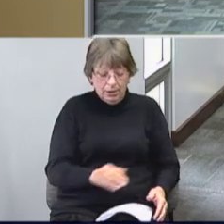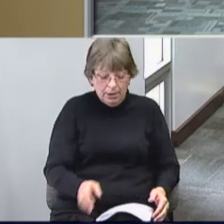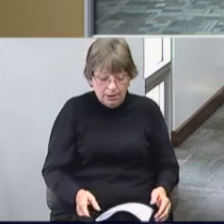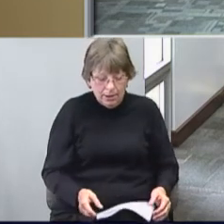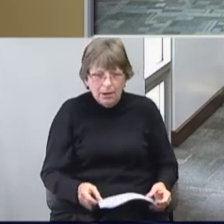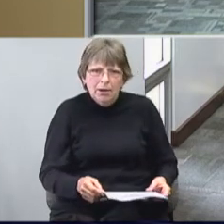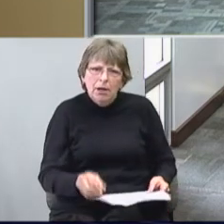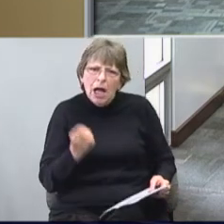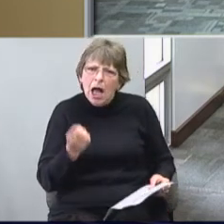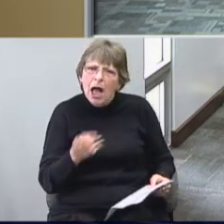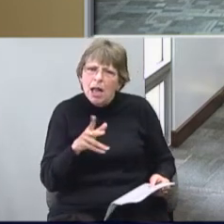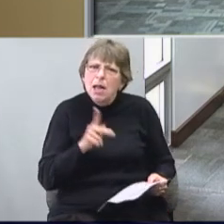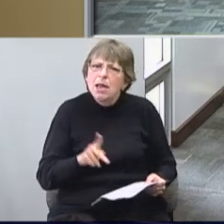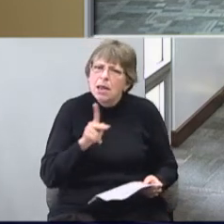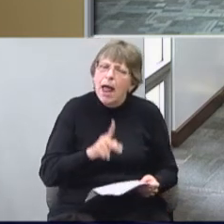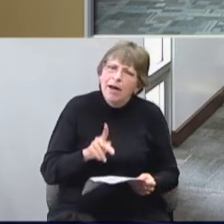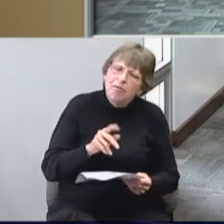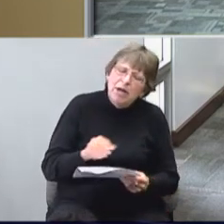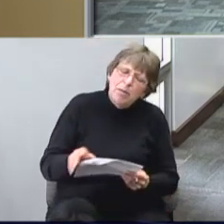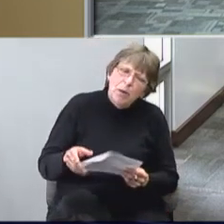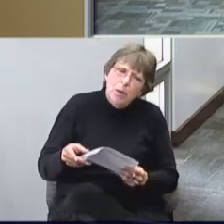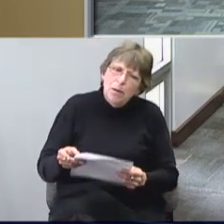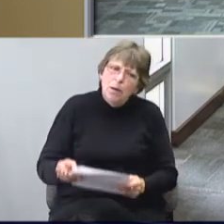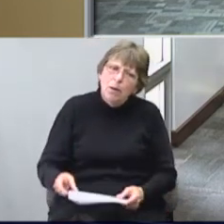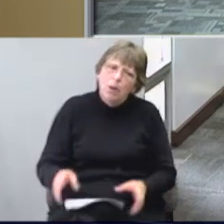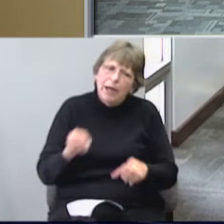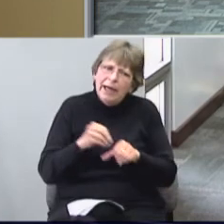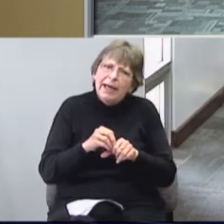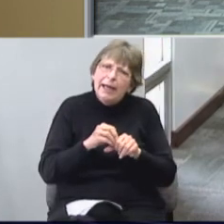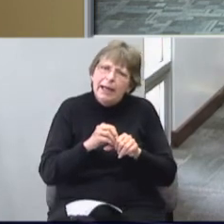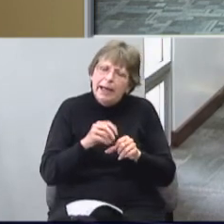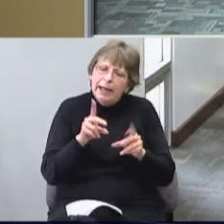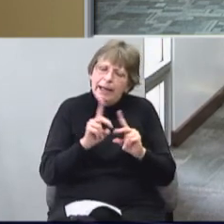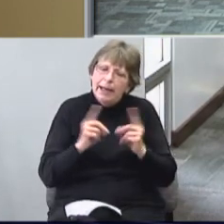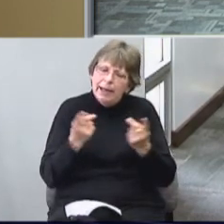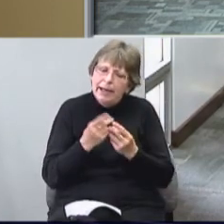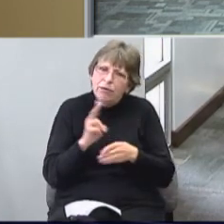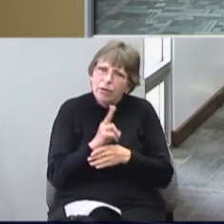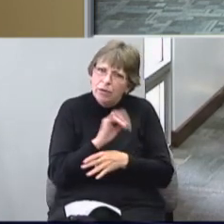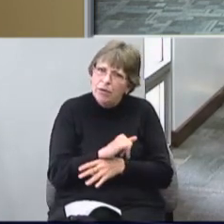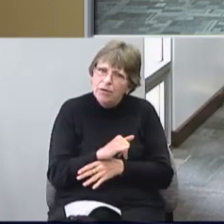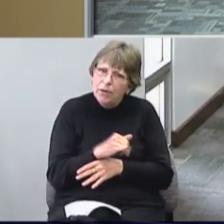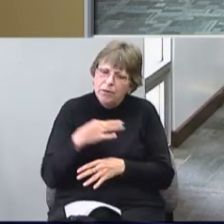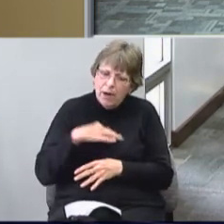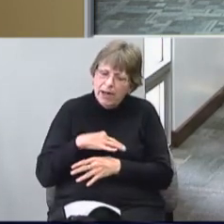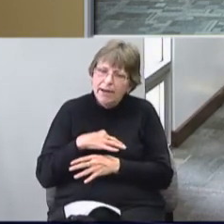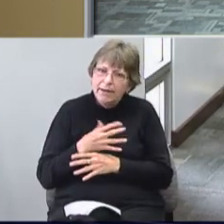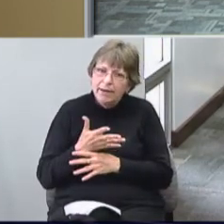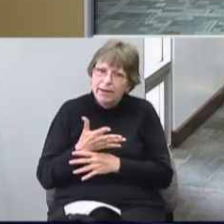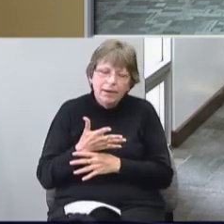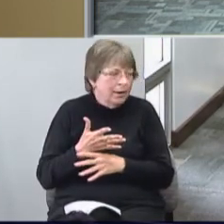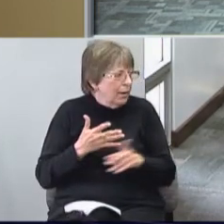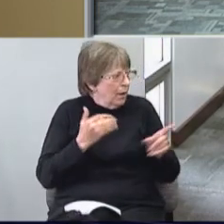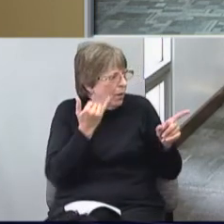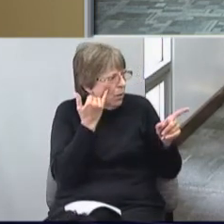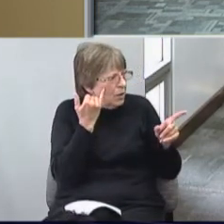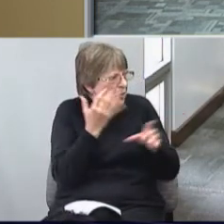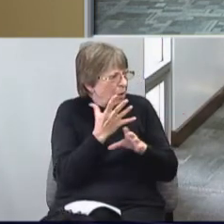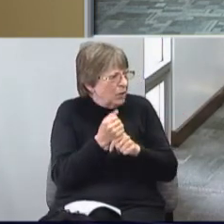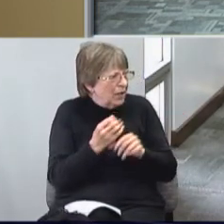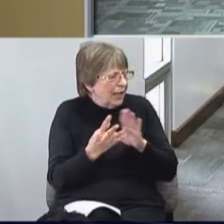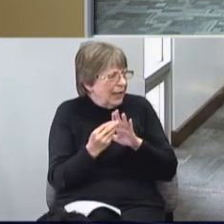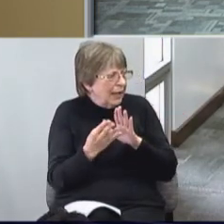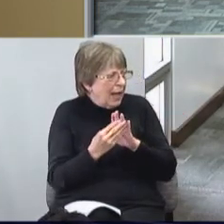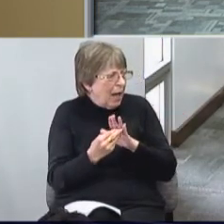Do a lot of people in that district use those tax credits, or would the city even know? Since it We're goes supposed to get copies of the